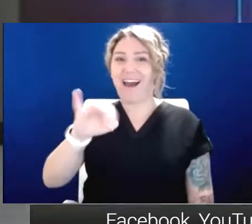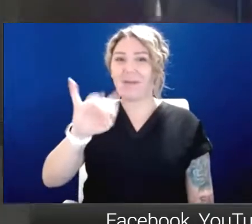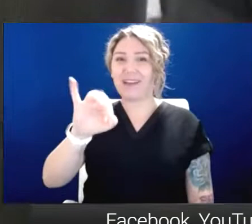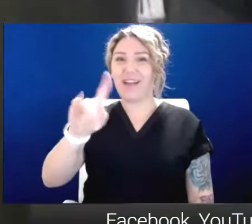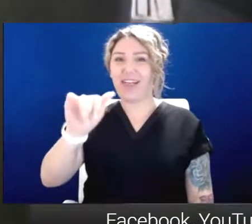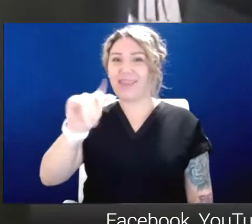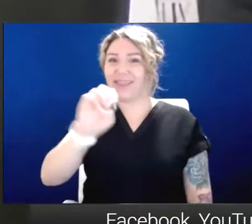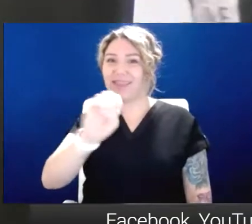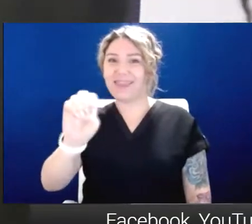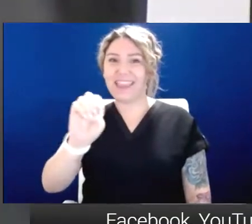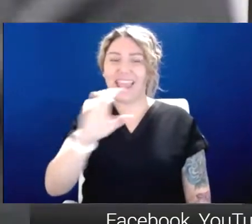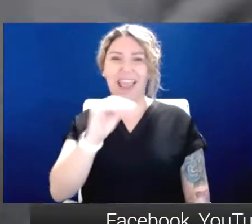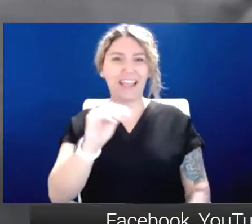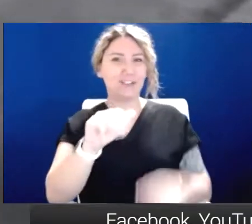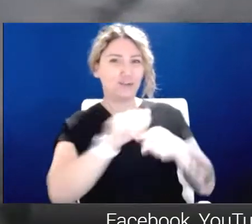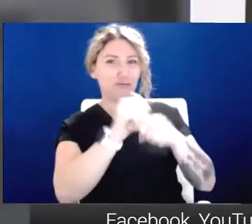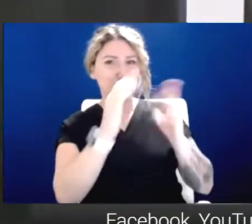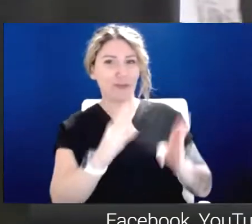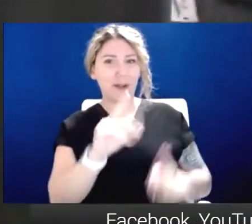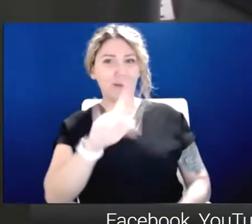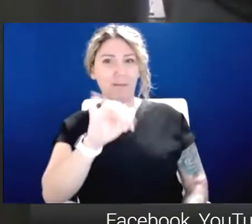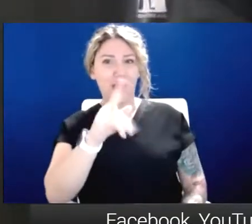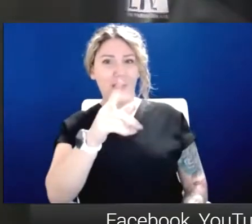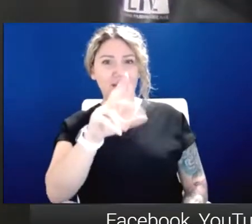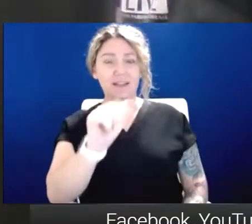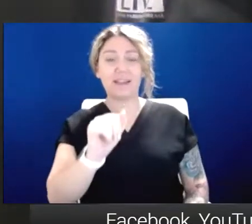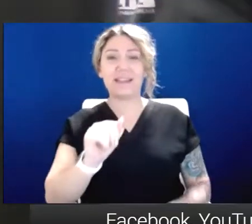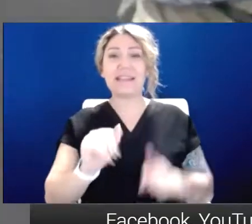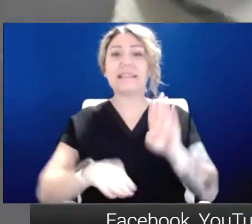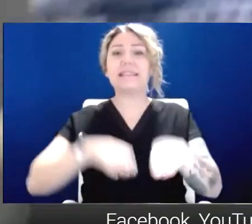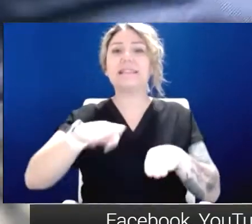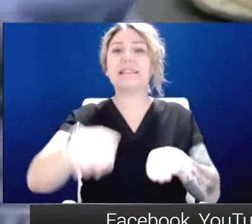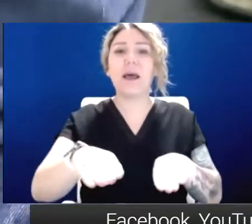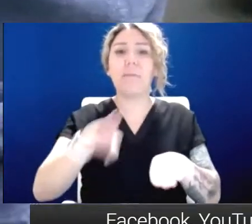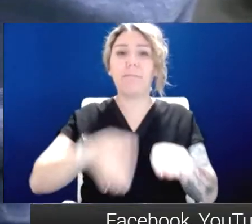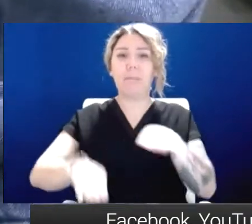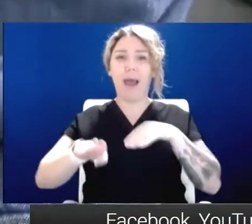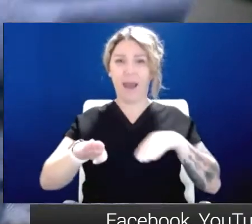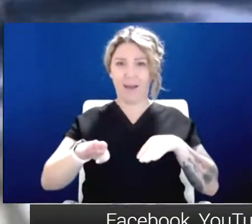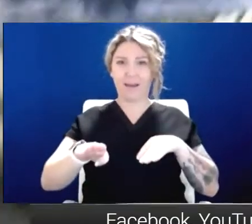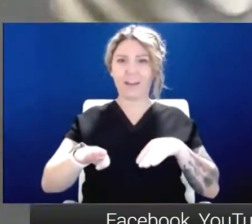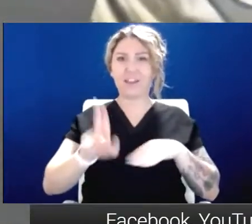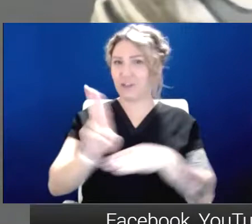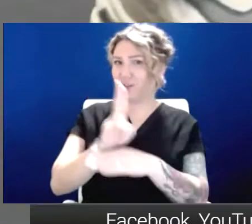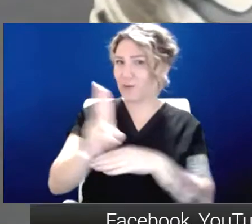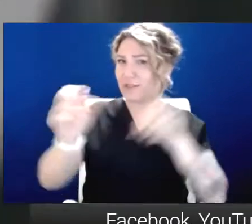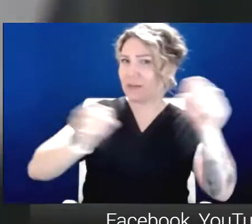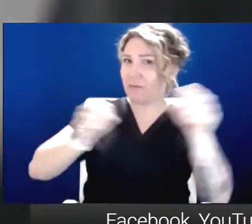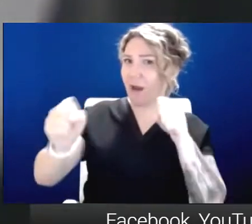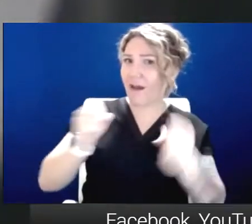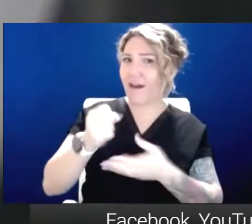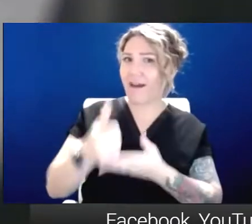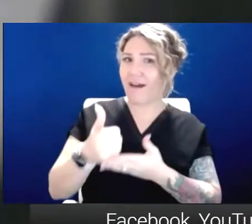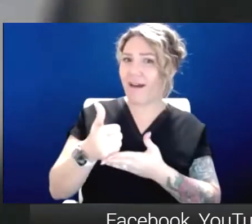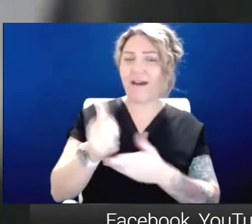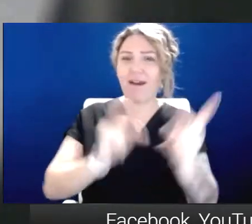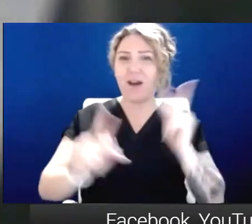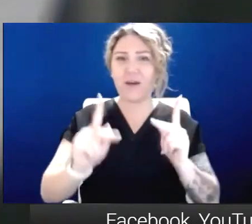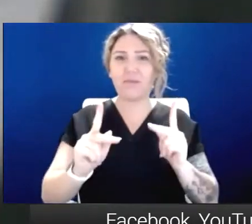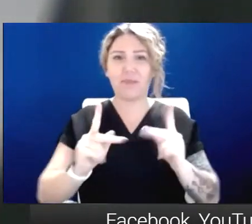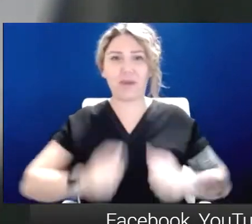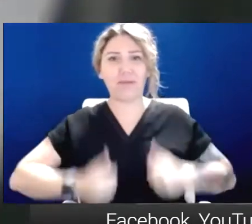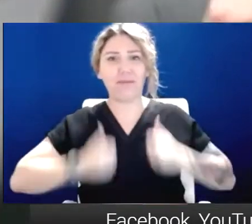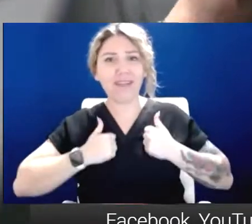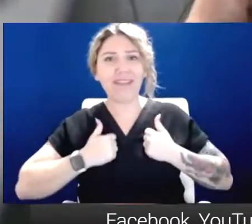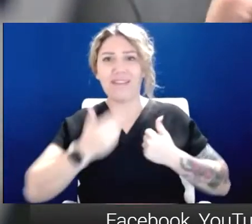Patterson. Back, front, back. Patterson uses boxing to help people with Parkinson's live better